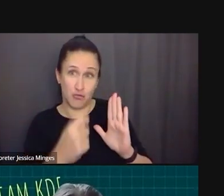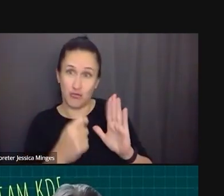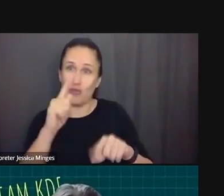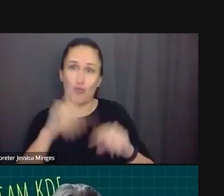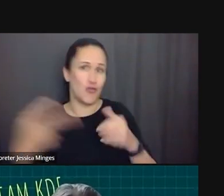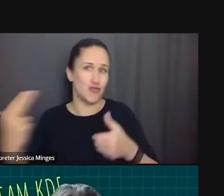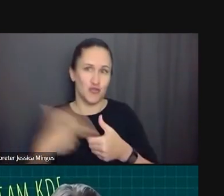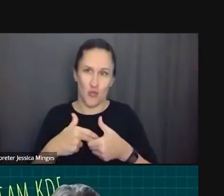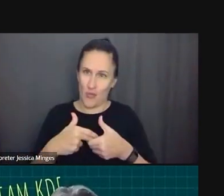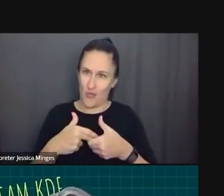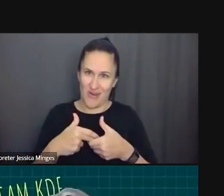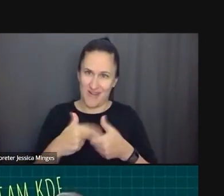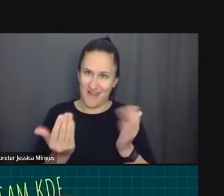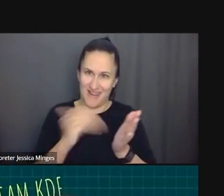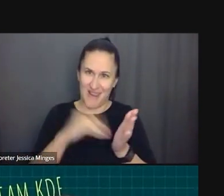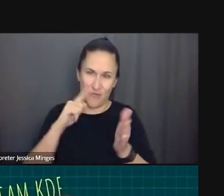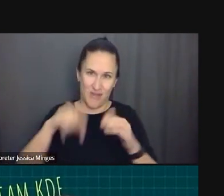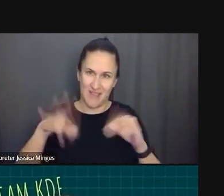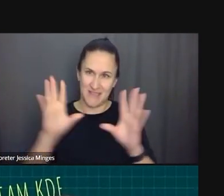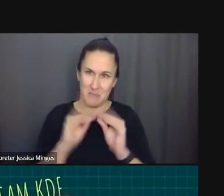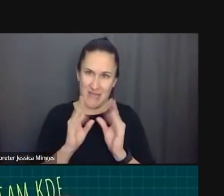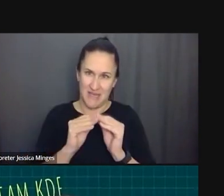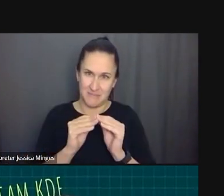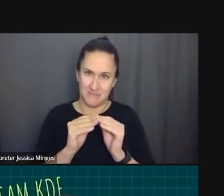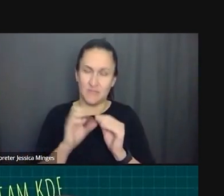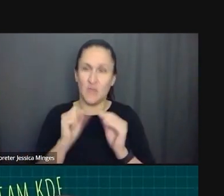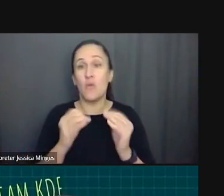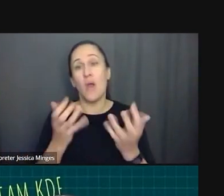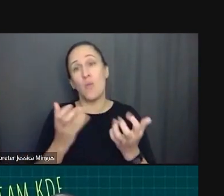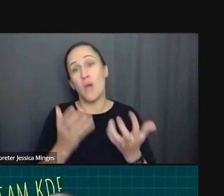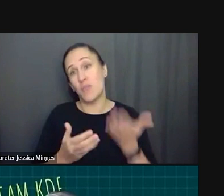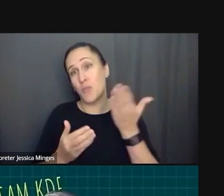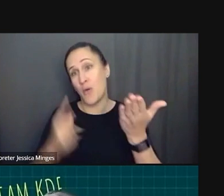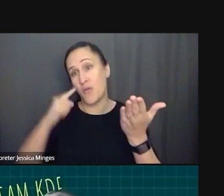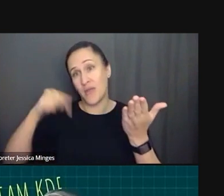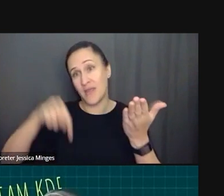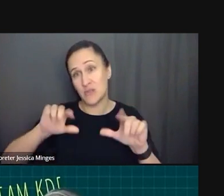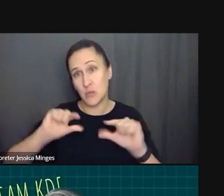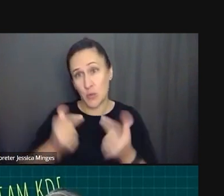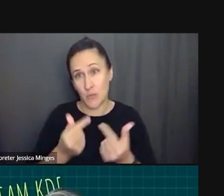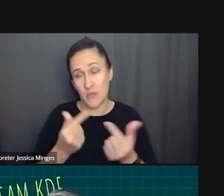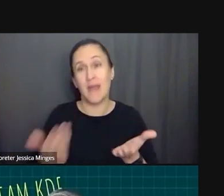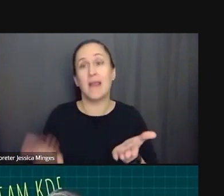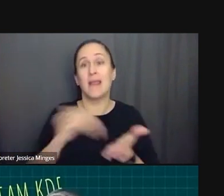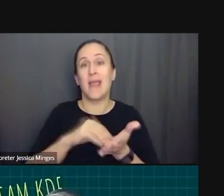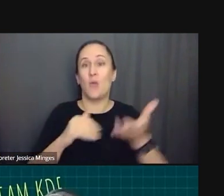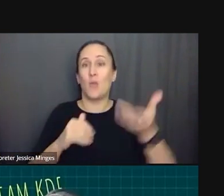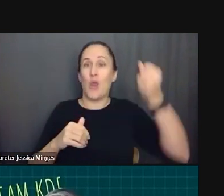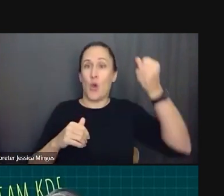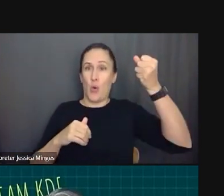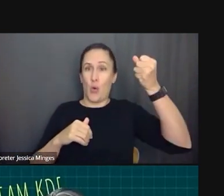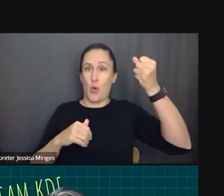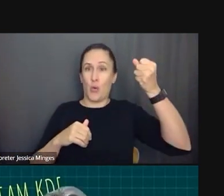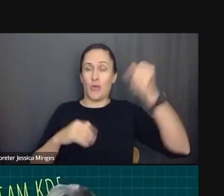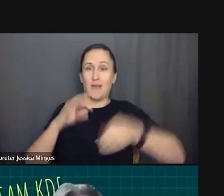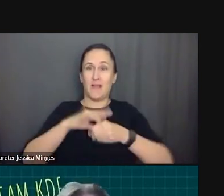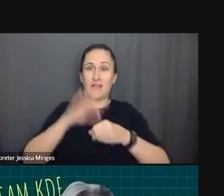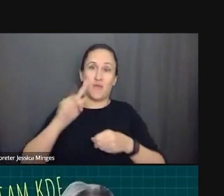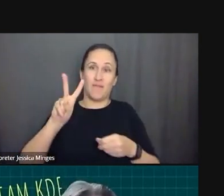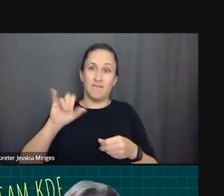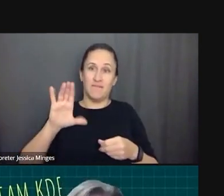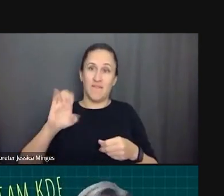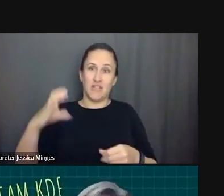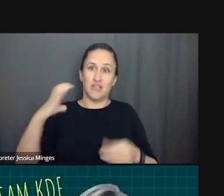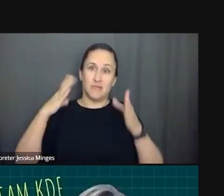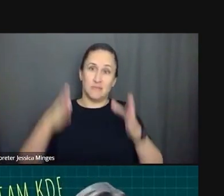us again for this meeting. So I would like to propose to the group that we once again table the election of a vice chair